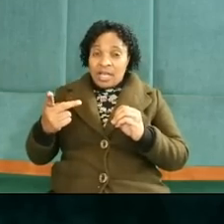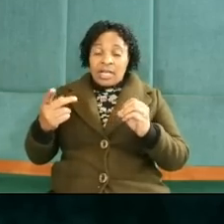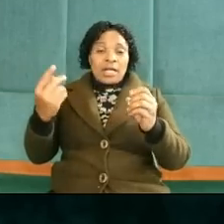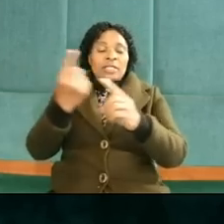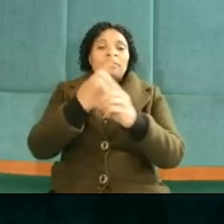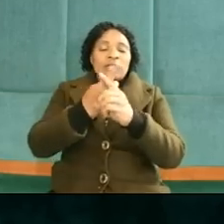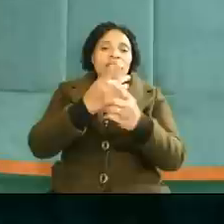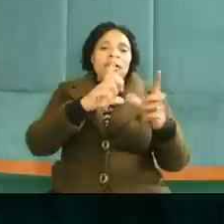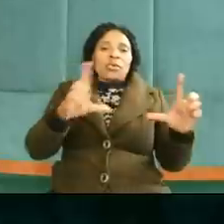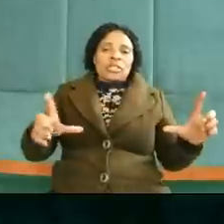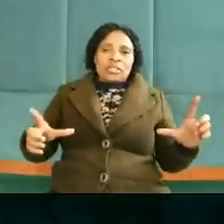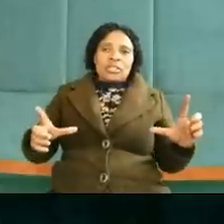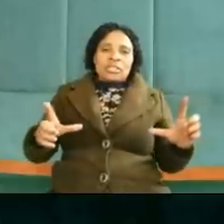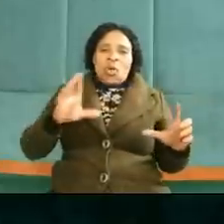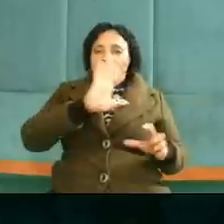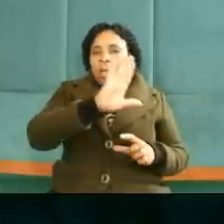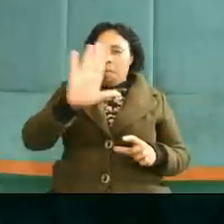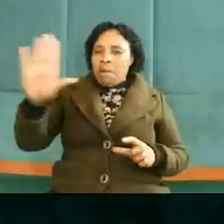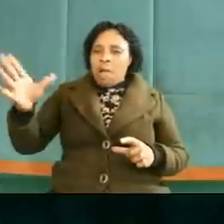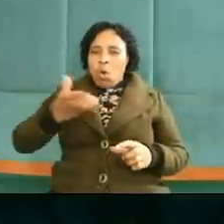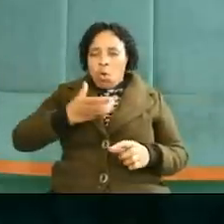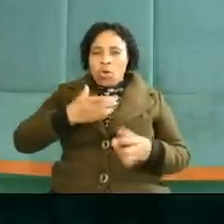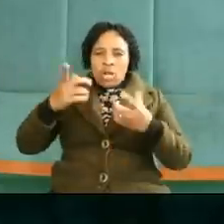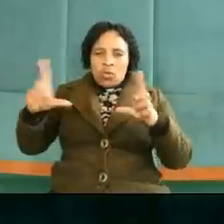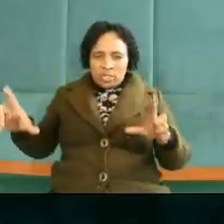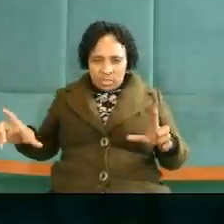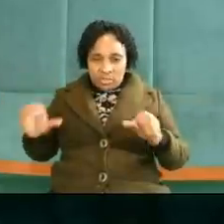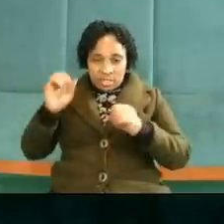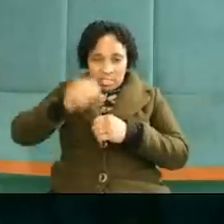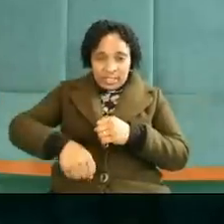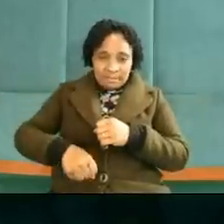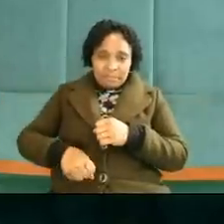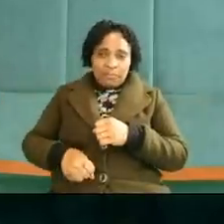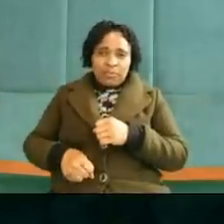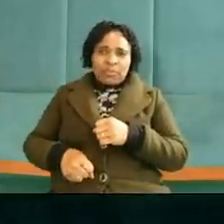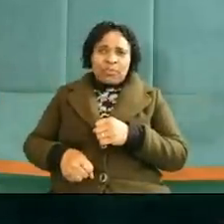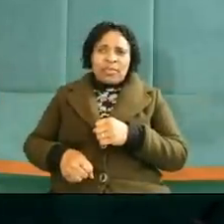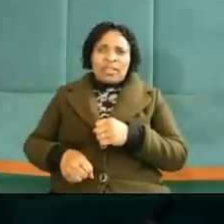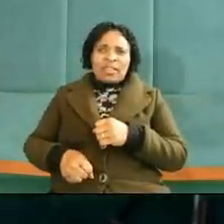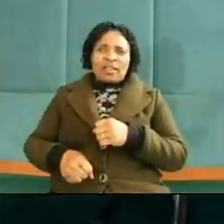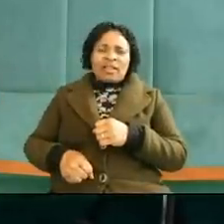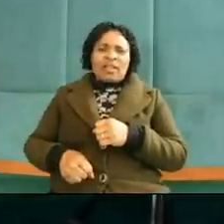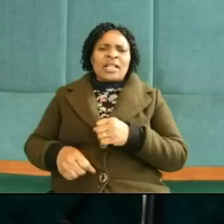languages. Everybody has their own language. Yes? Yes. So